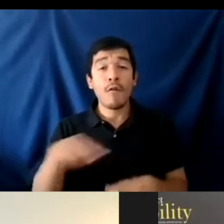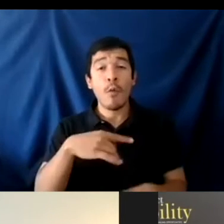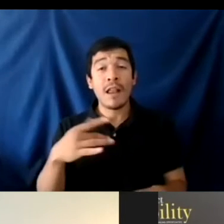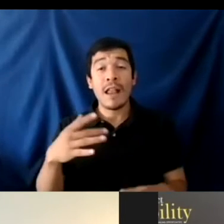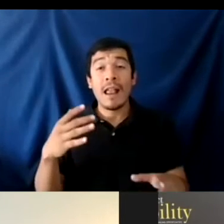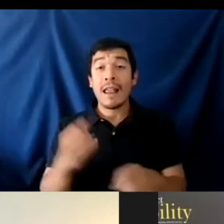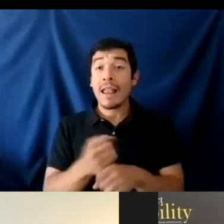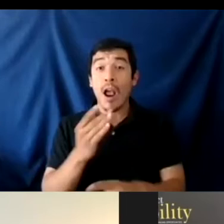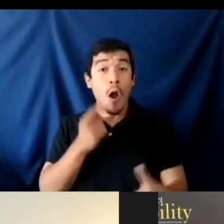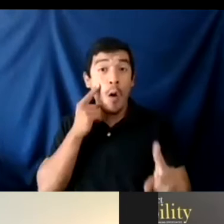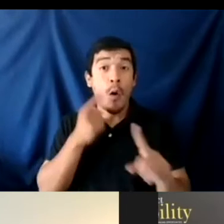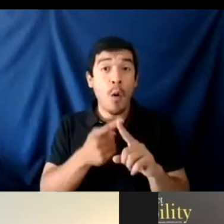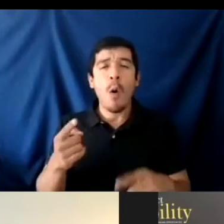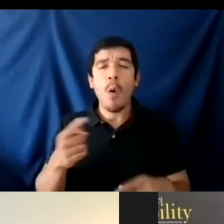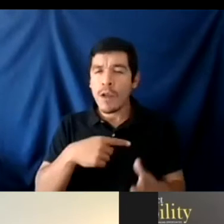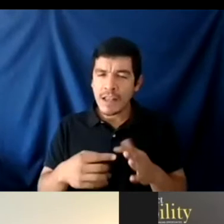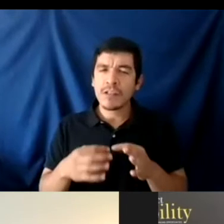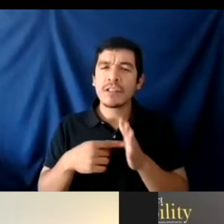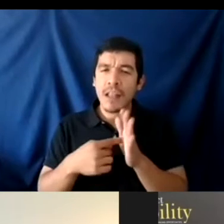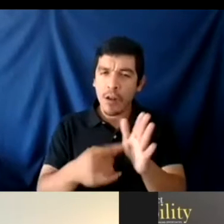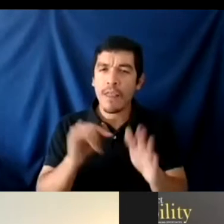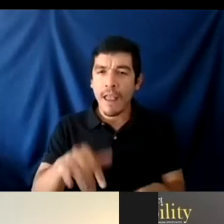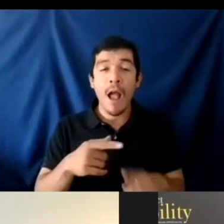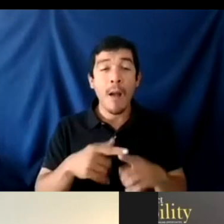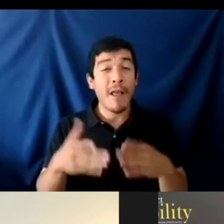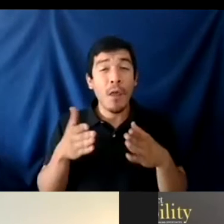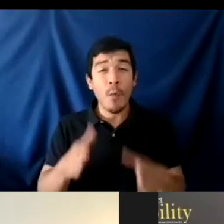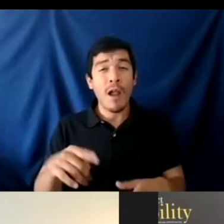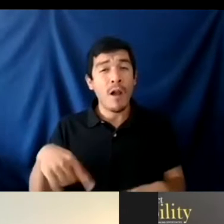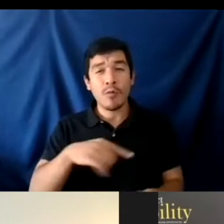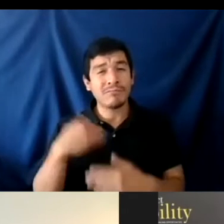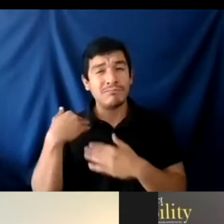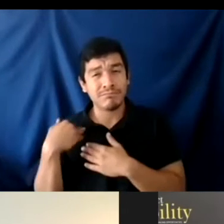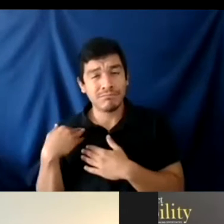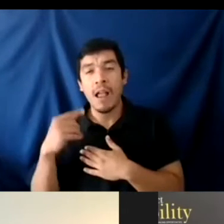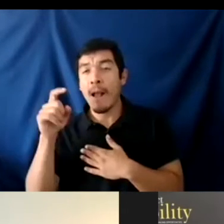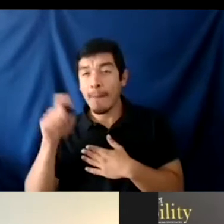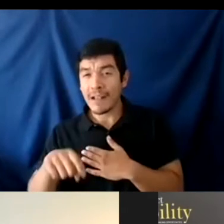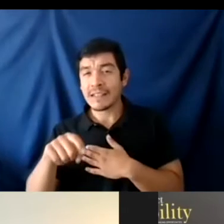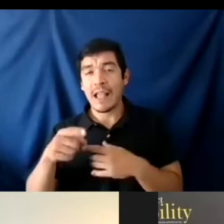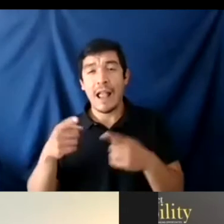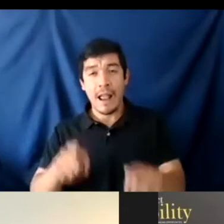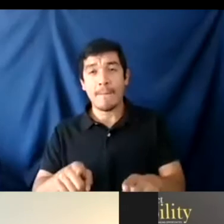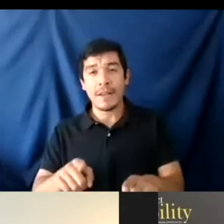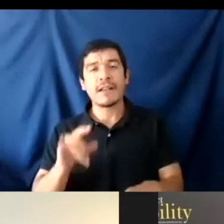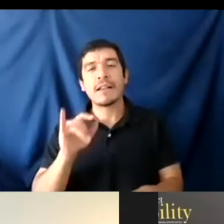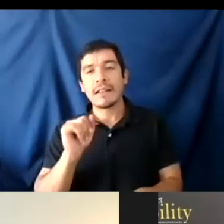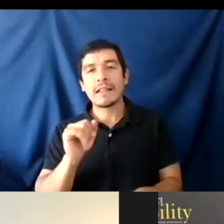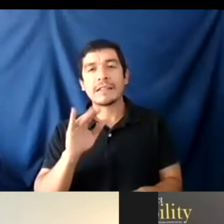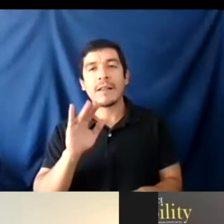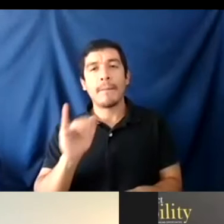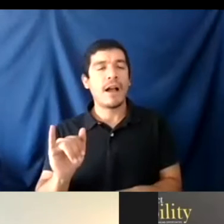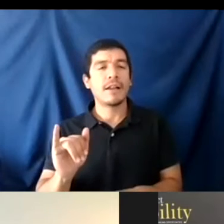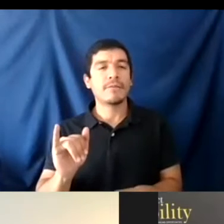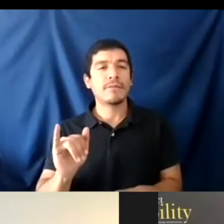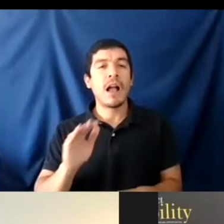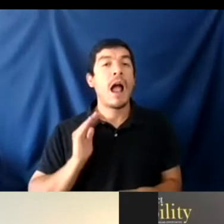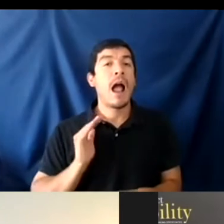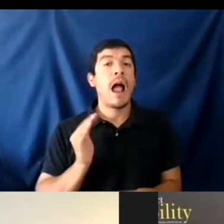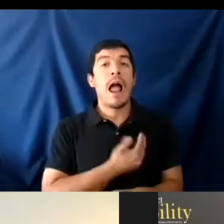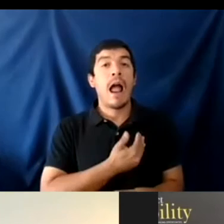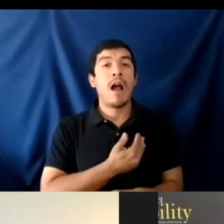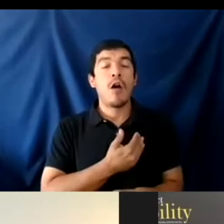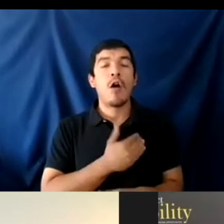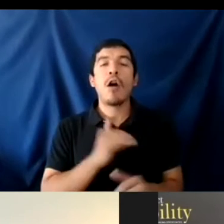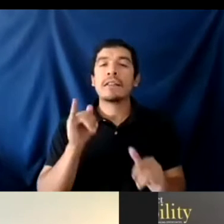with those. But the way that accountability must necessarily happen is by our